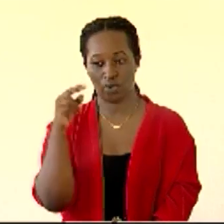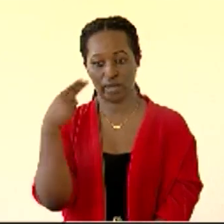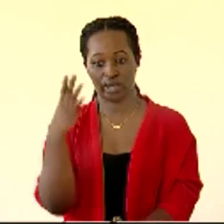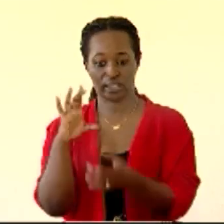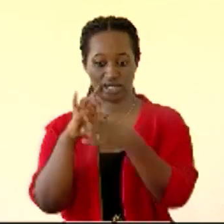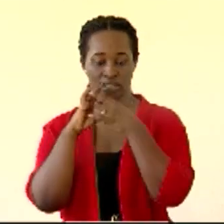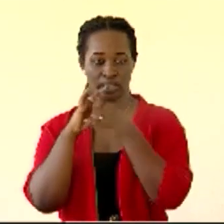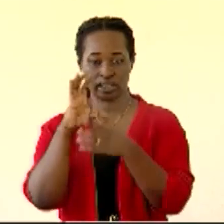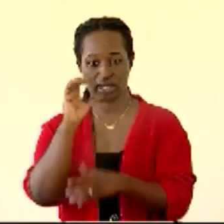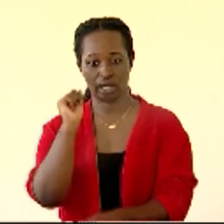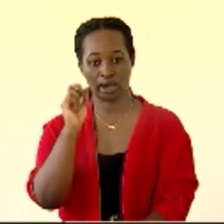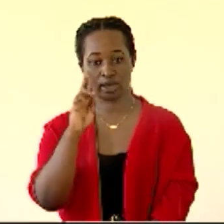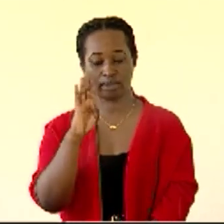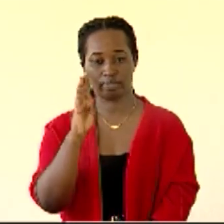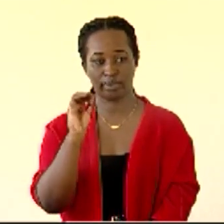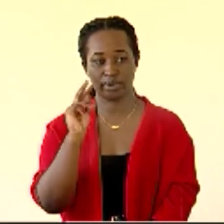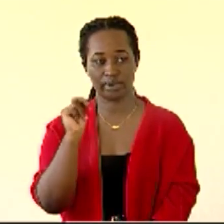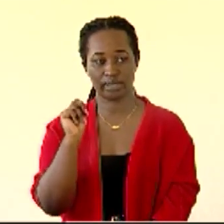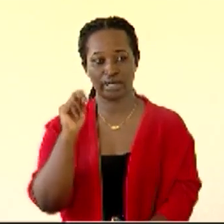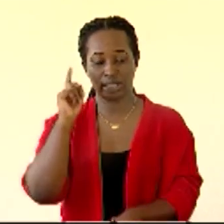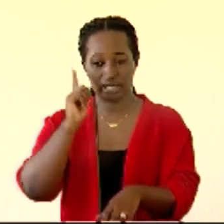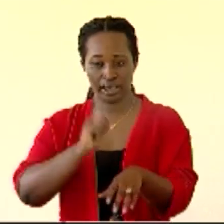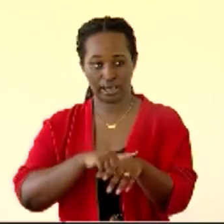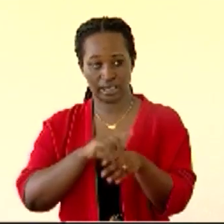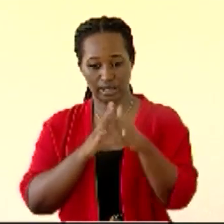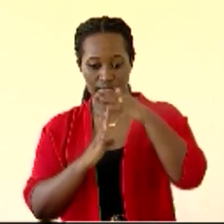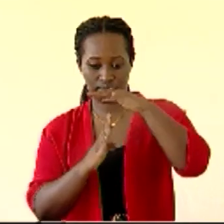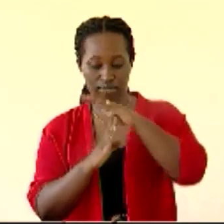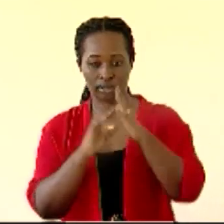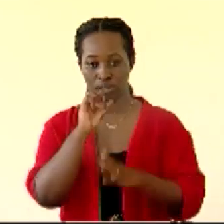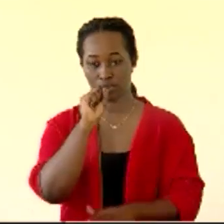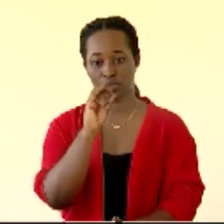the methyl group, so when it is treated with sodium hydroxide